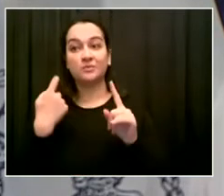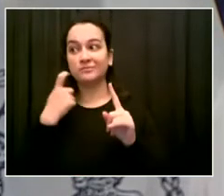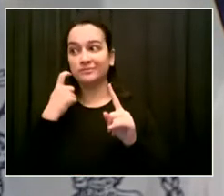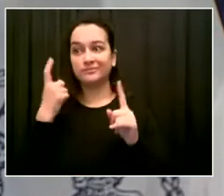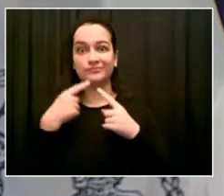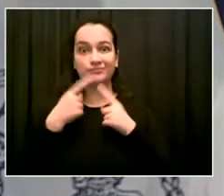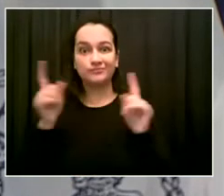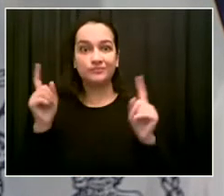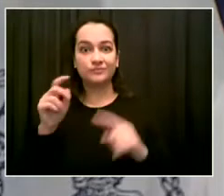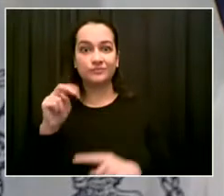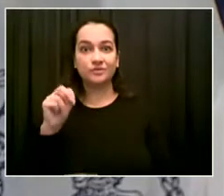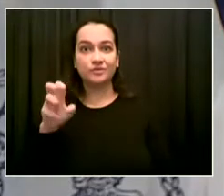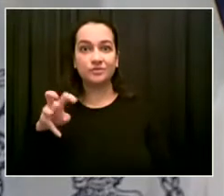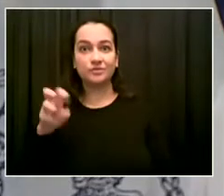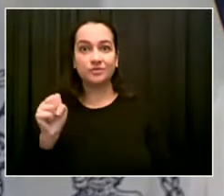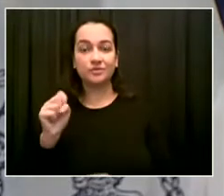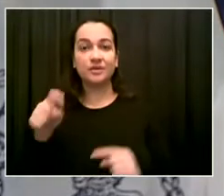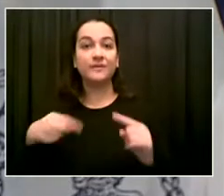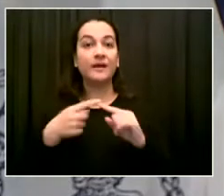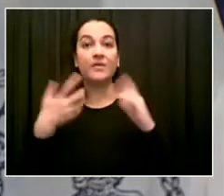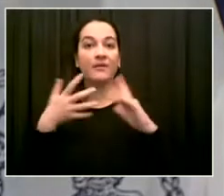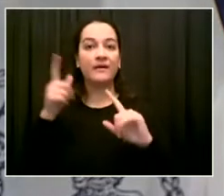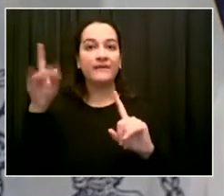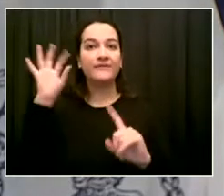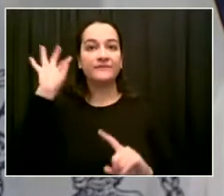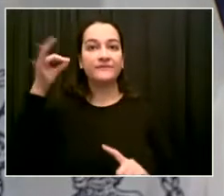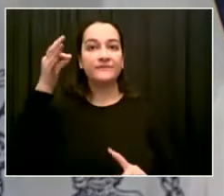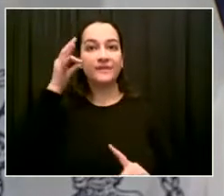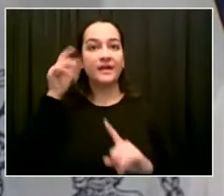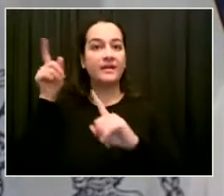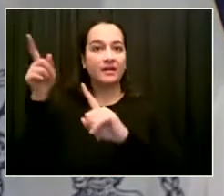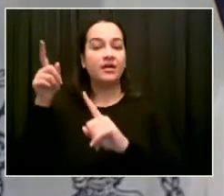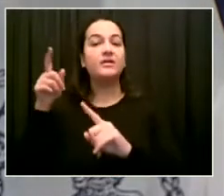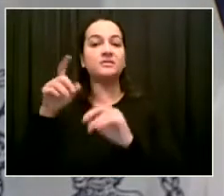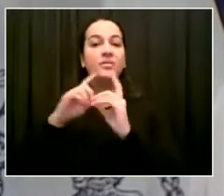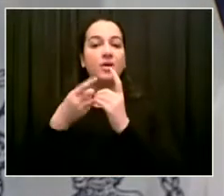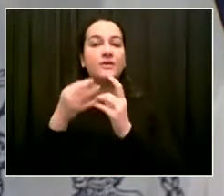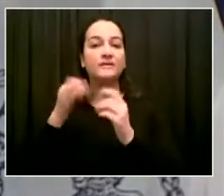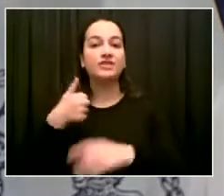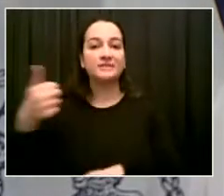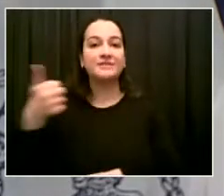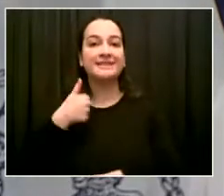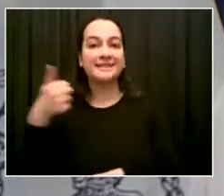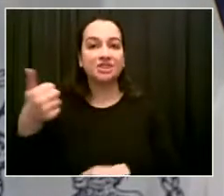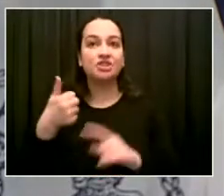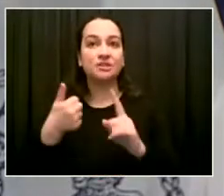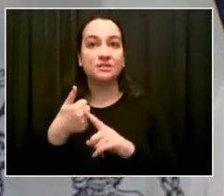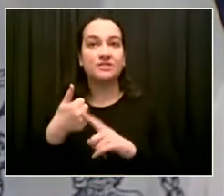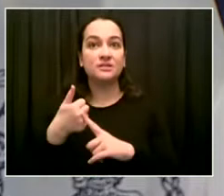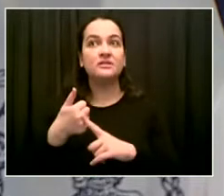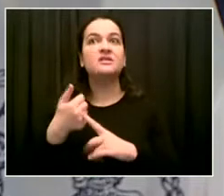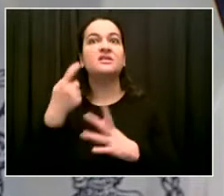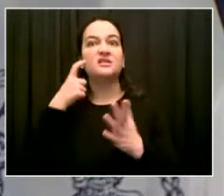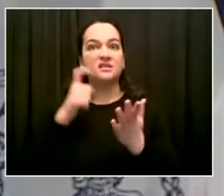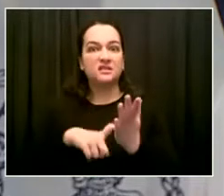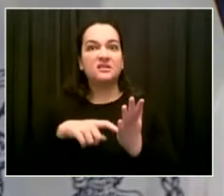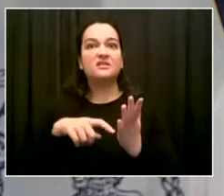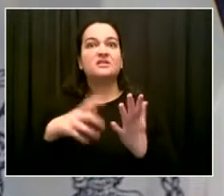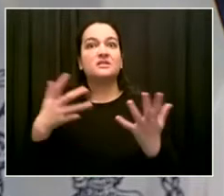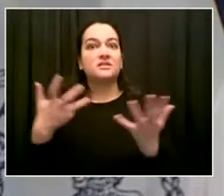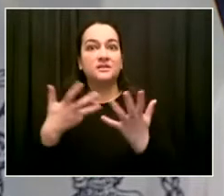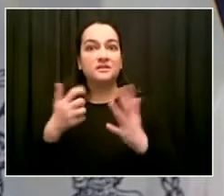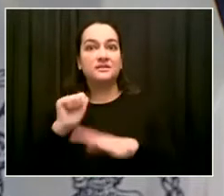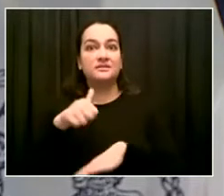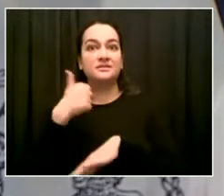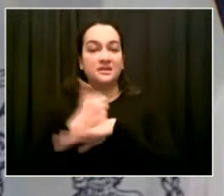DOT has just cleared the way for congestion pricing, or at least the environmental assessment for the MTA to do to get